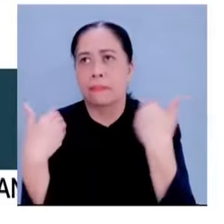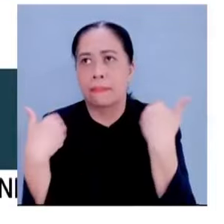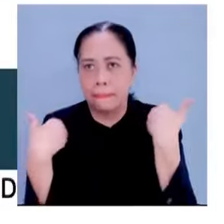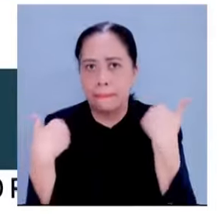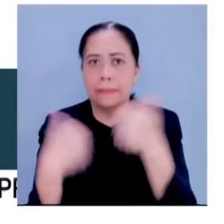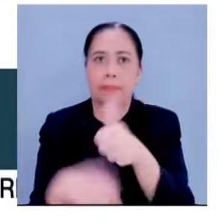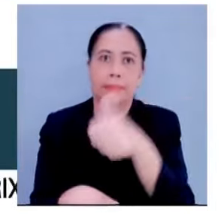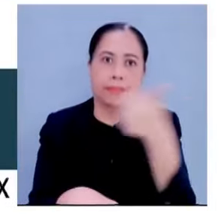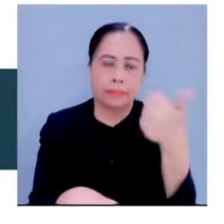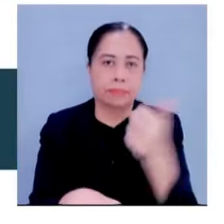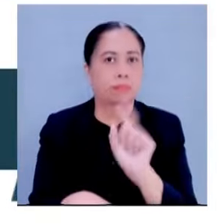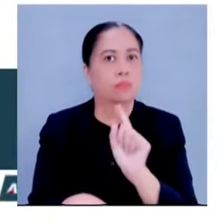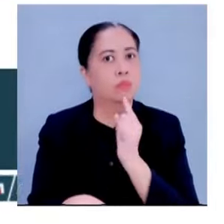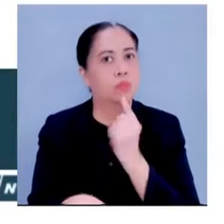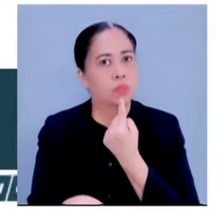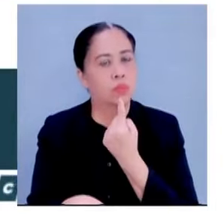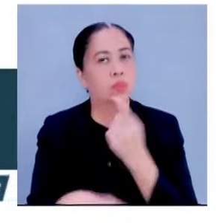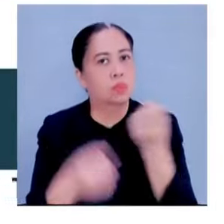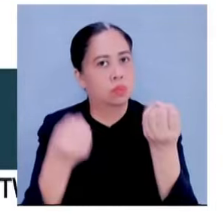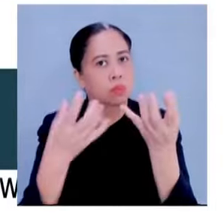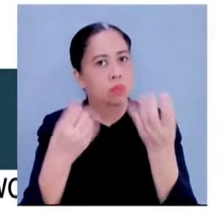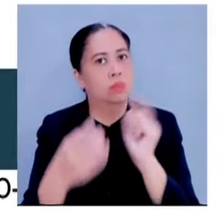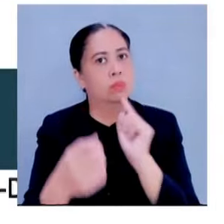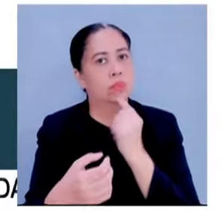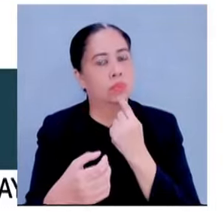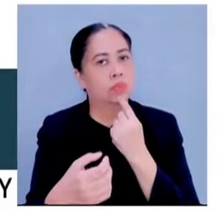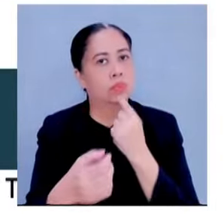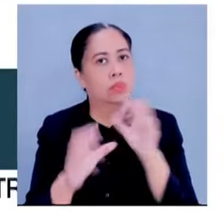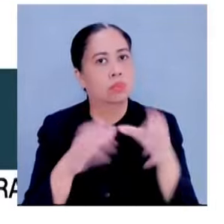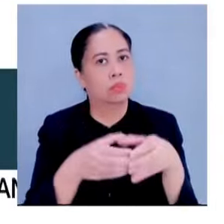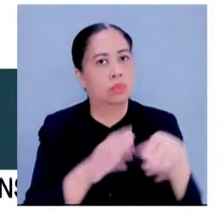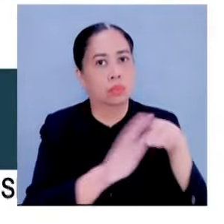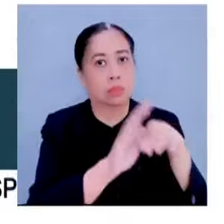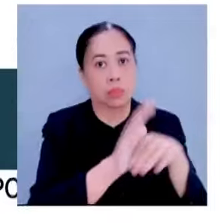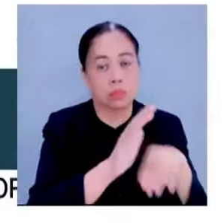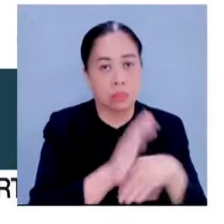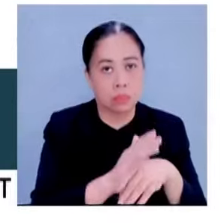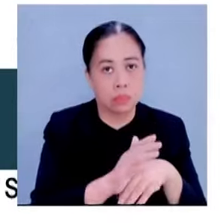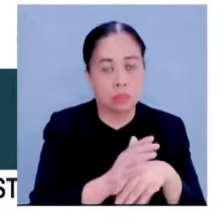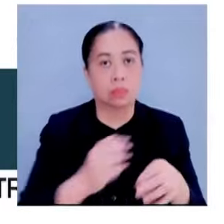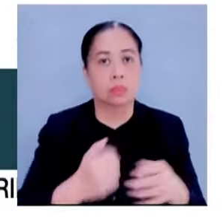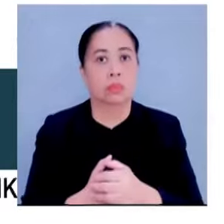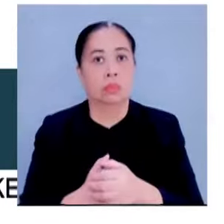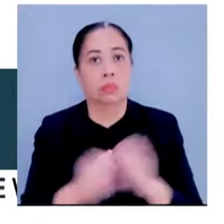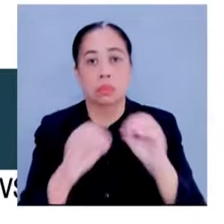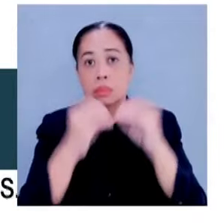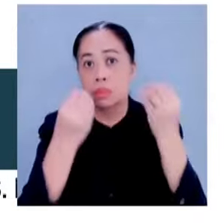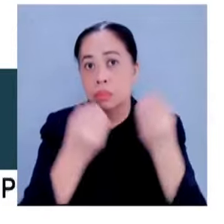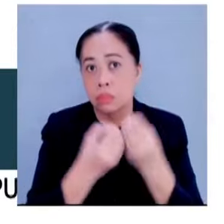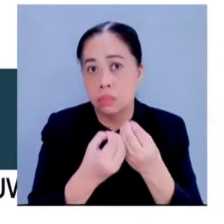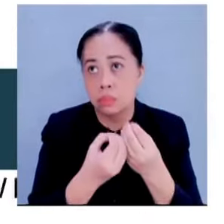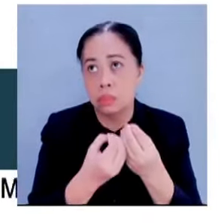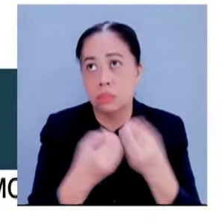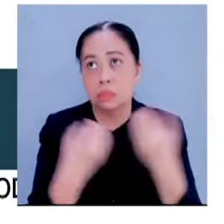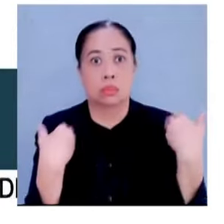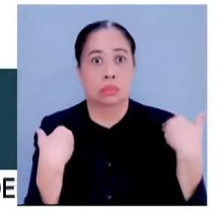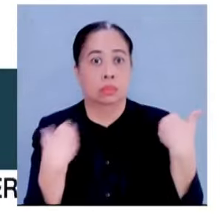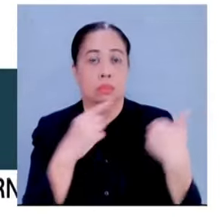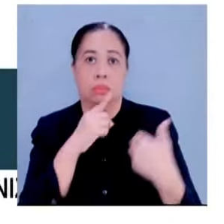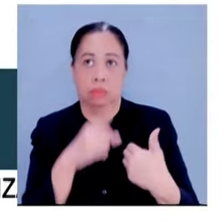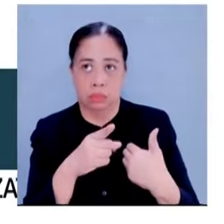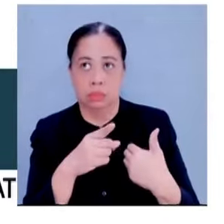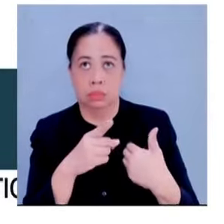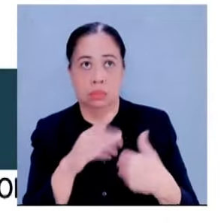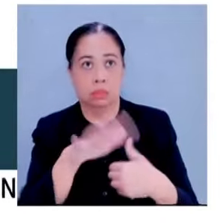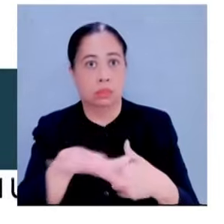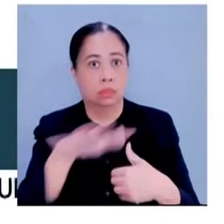other genuine, there are indeed genuine partyless and organizations. There are indeed